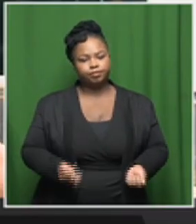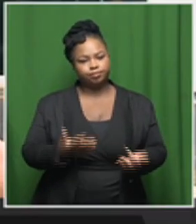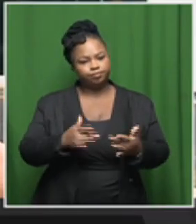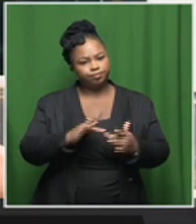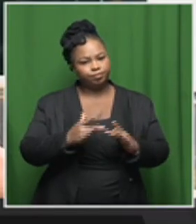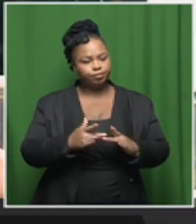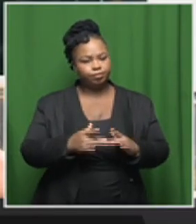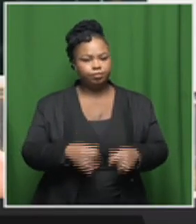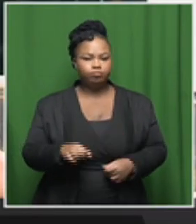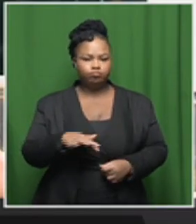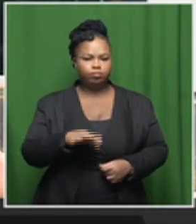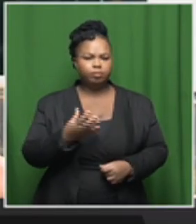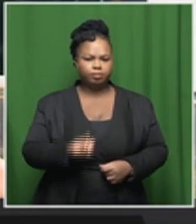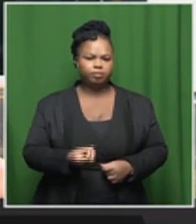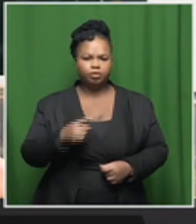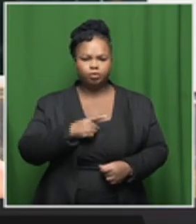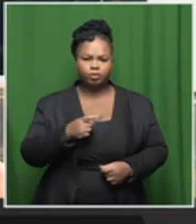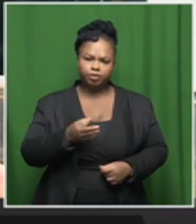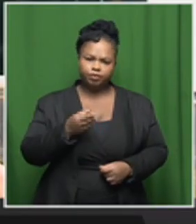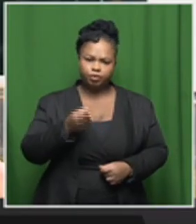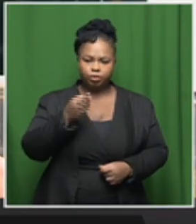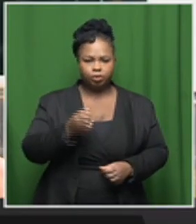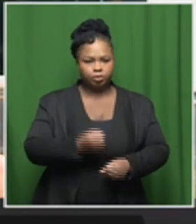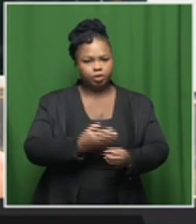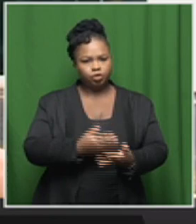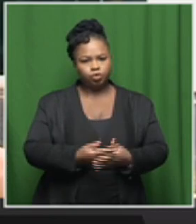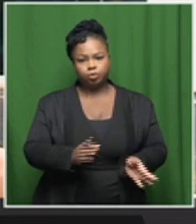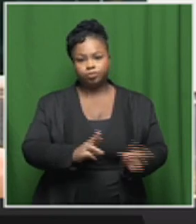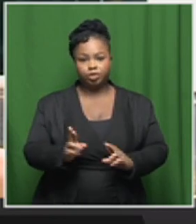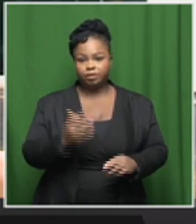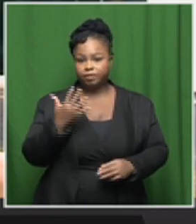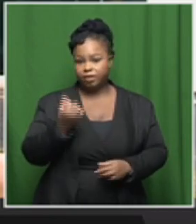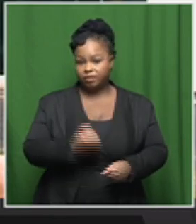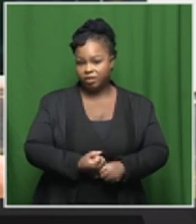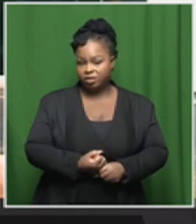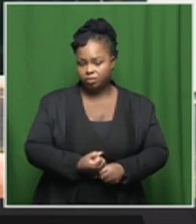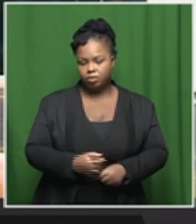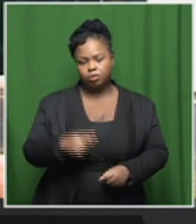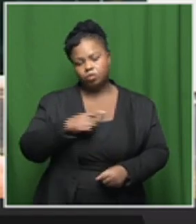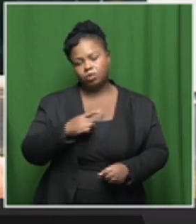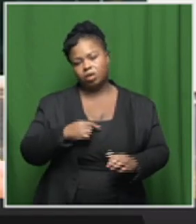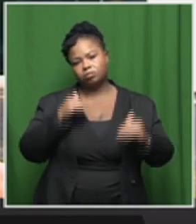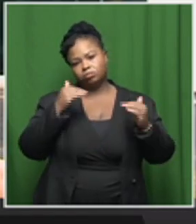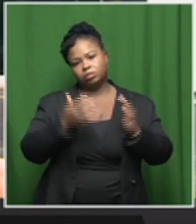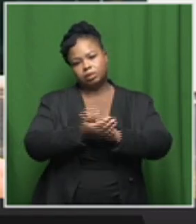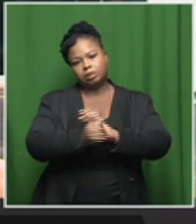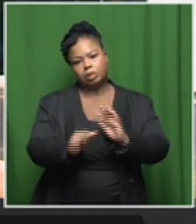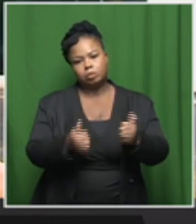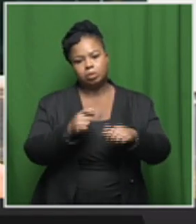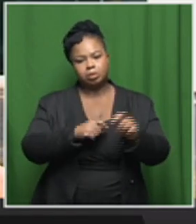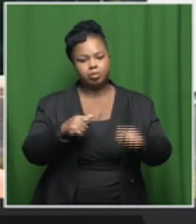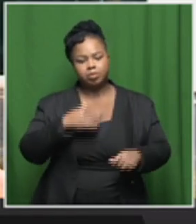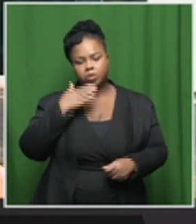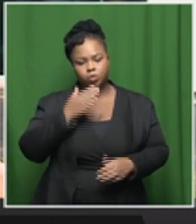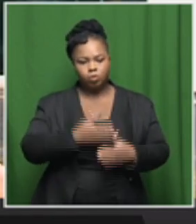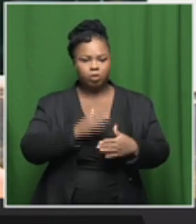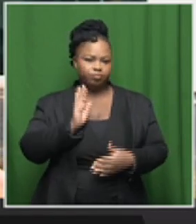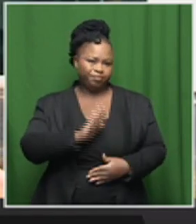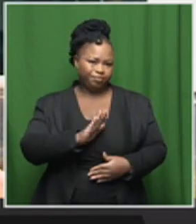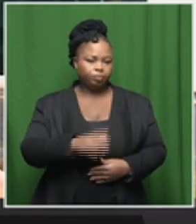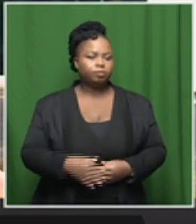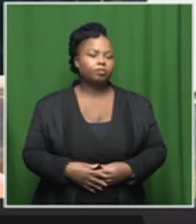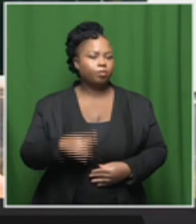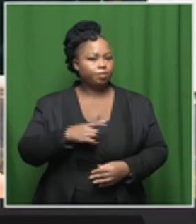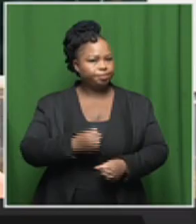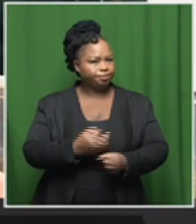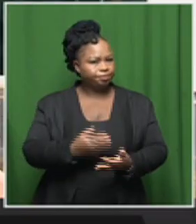We are future looking. We make sure that our network is ready for the next 5 years. We have very highly skilled engineers that work on this network and make sure that